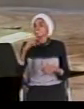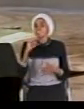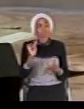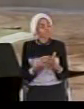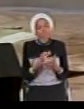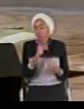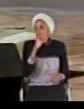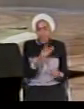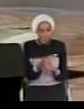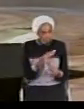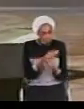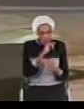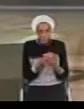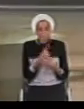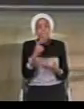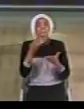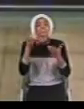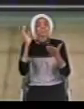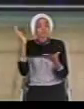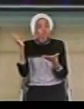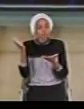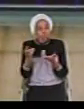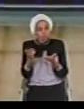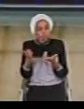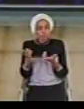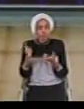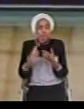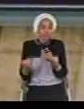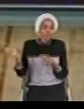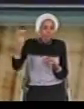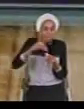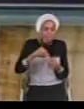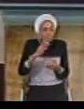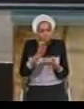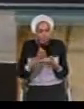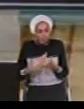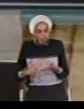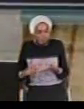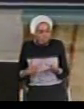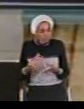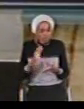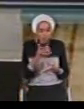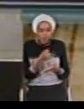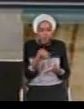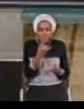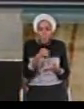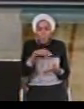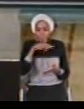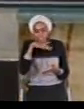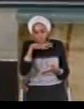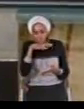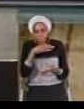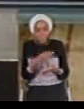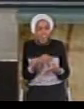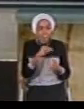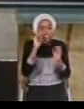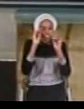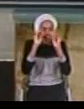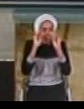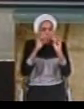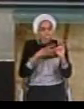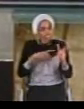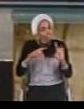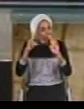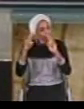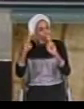not sufficient. They must add their own petty kind of teaching and doctrine. They came in, now